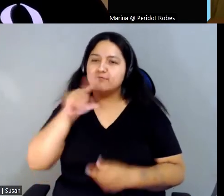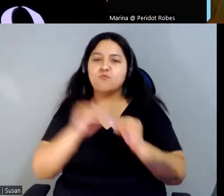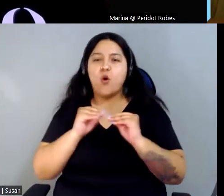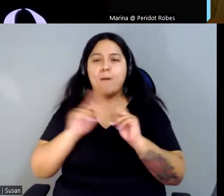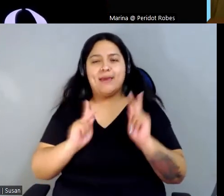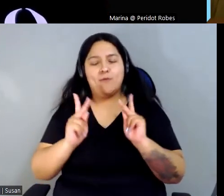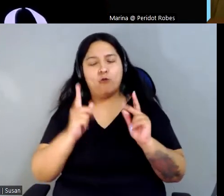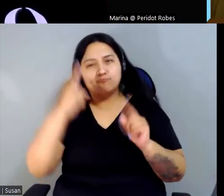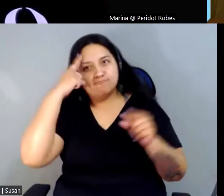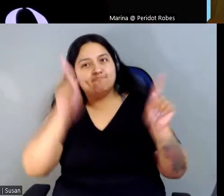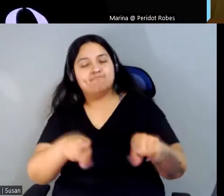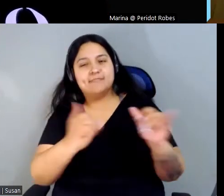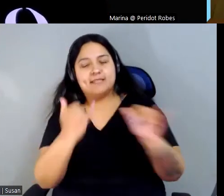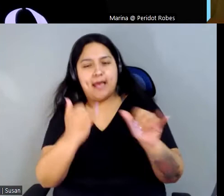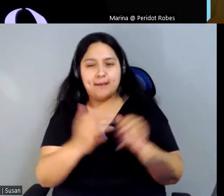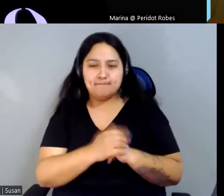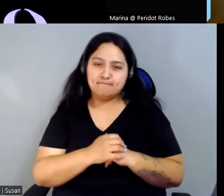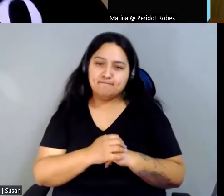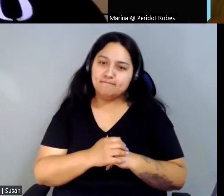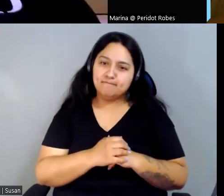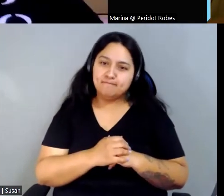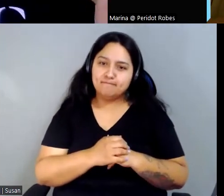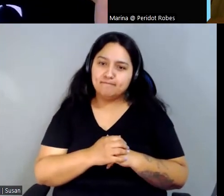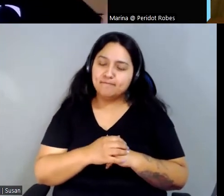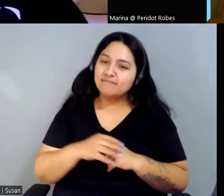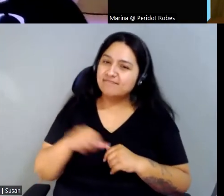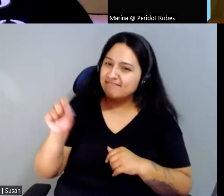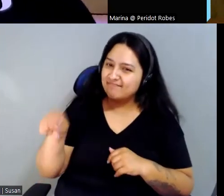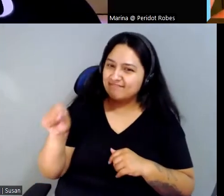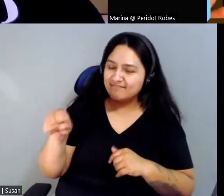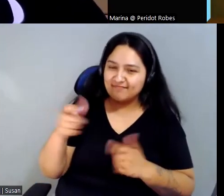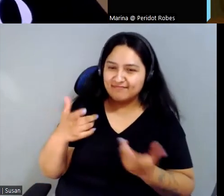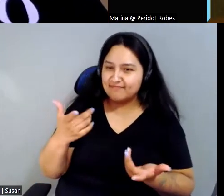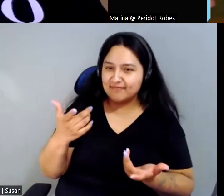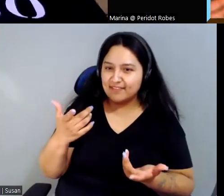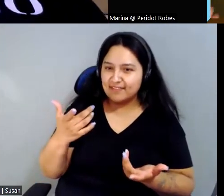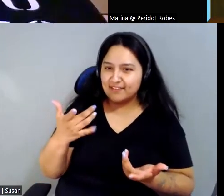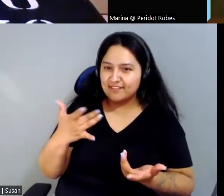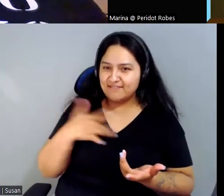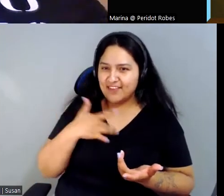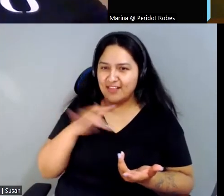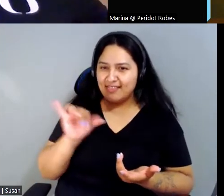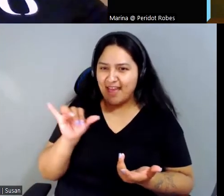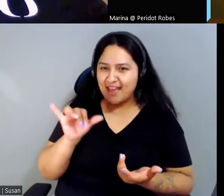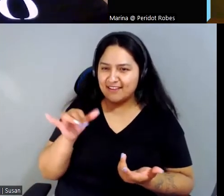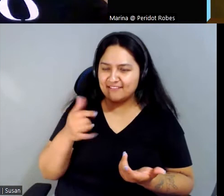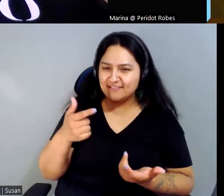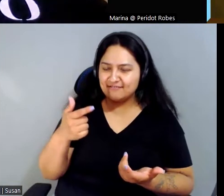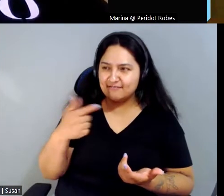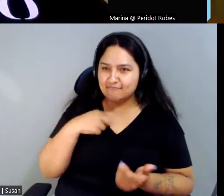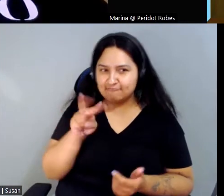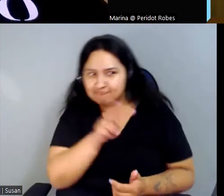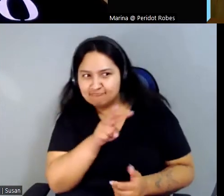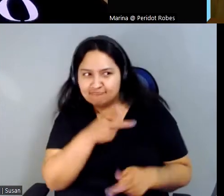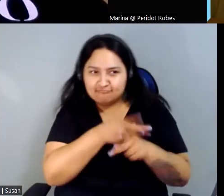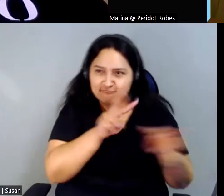huh? Go ahead. It's an easier to live when you're constantly looking over your shoulder and taking this away from me. Who wants to be that way? I